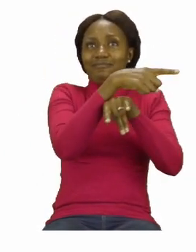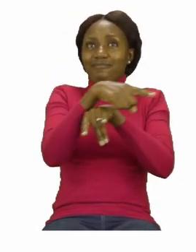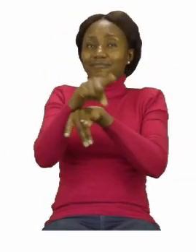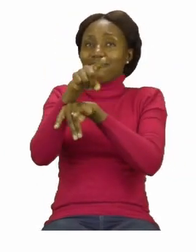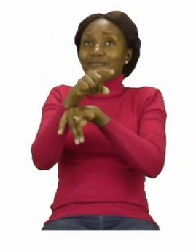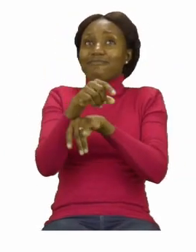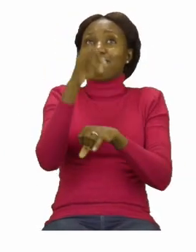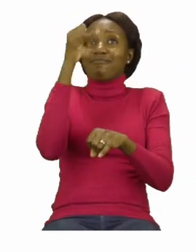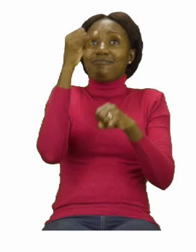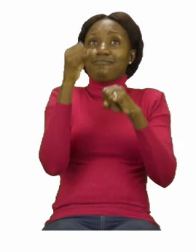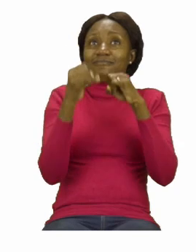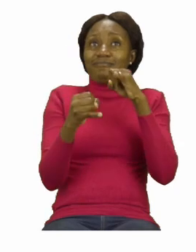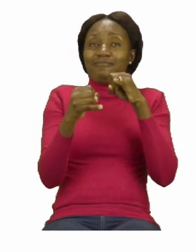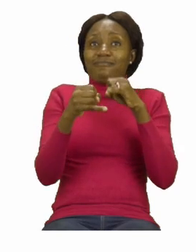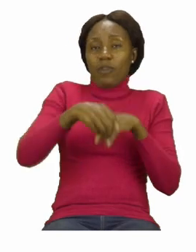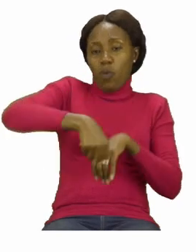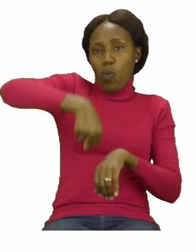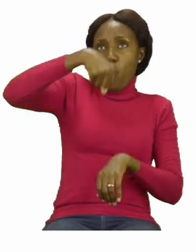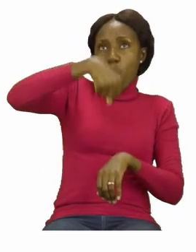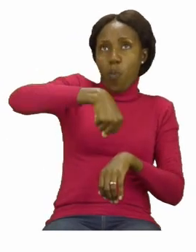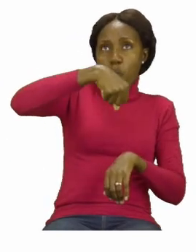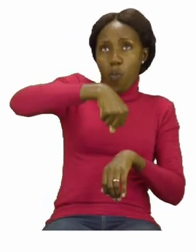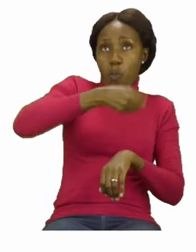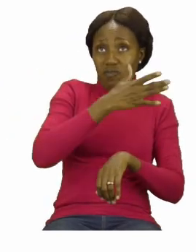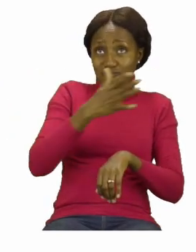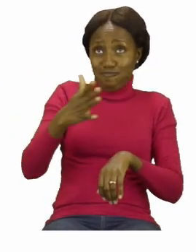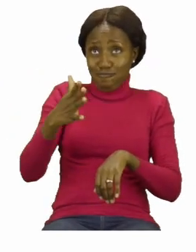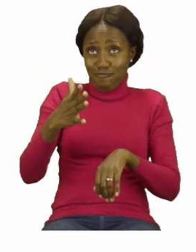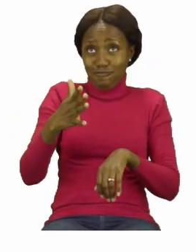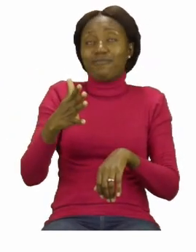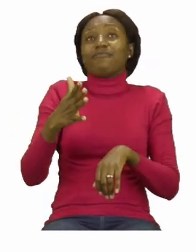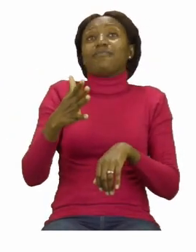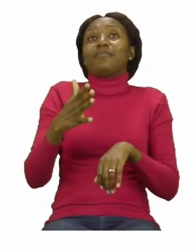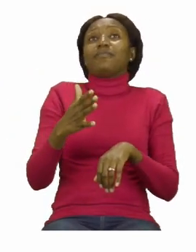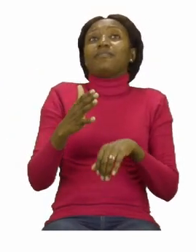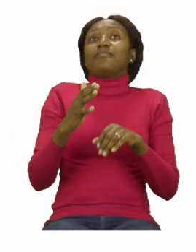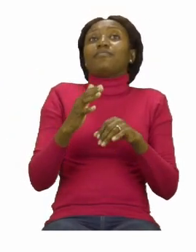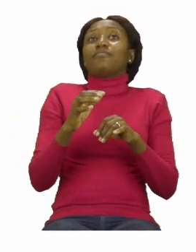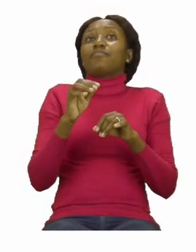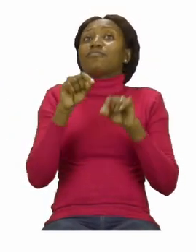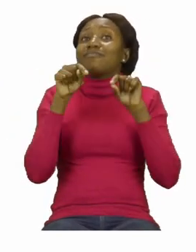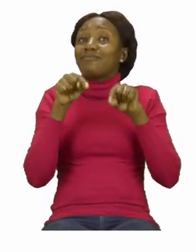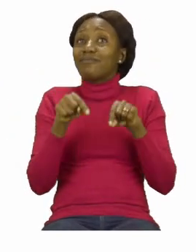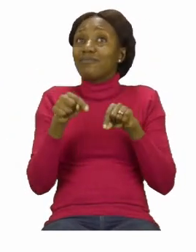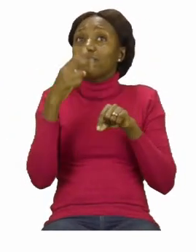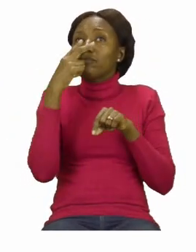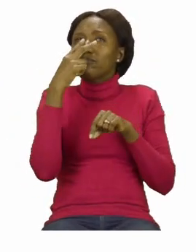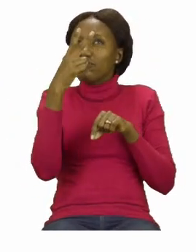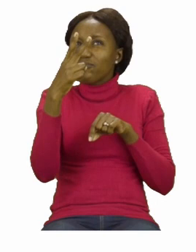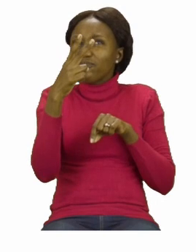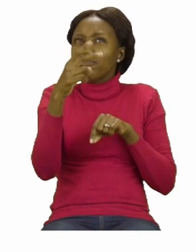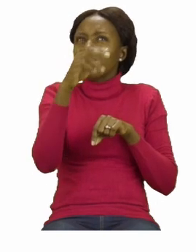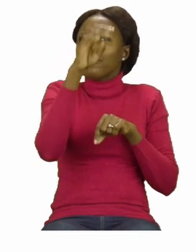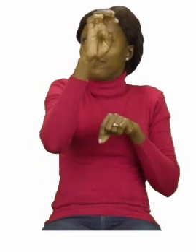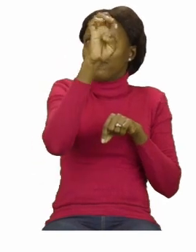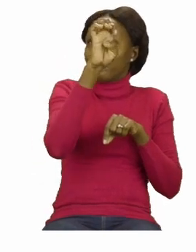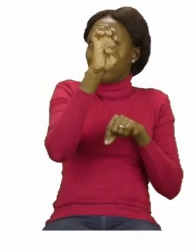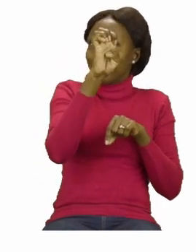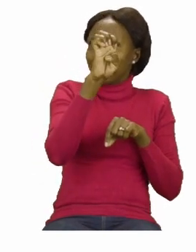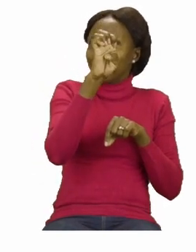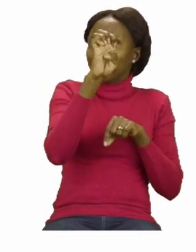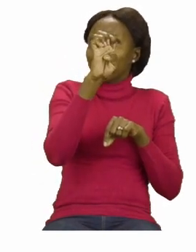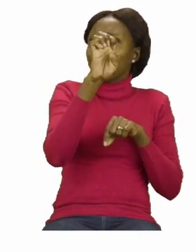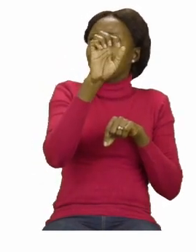have is a bucket. So you're only going to draw a line from the things you can see to